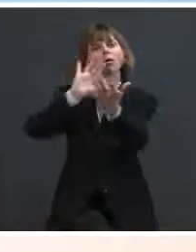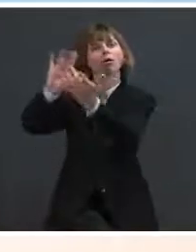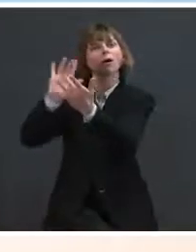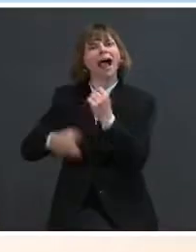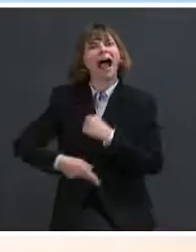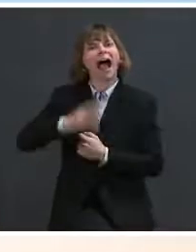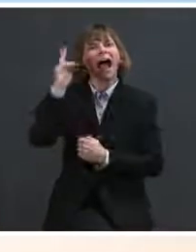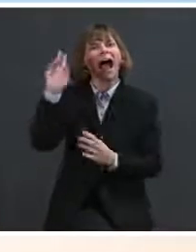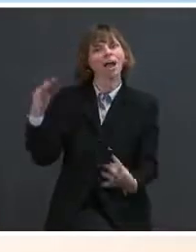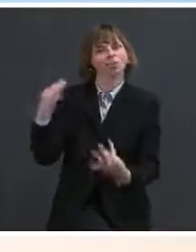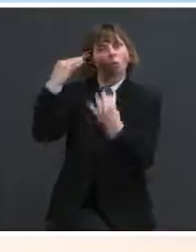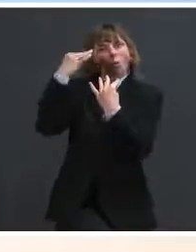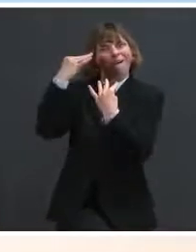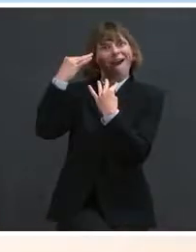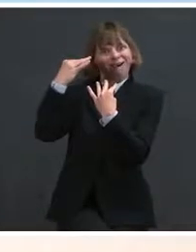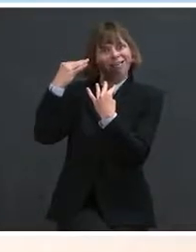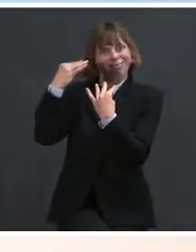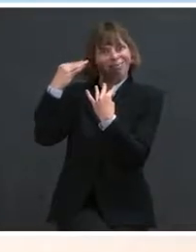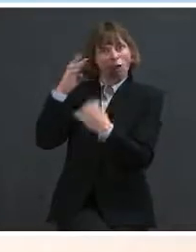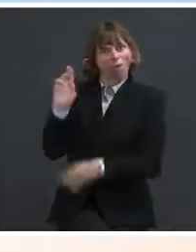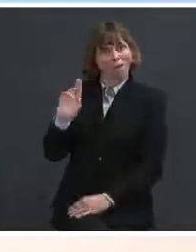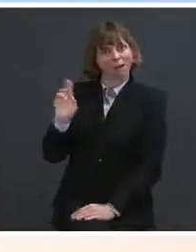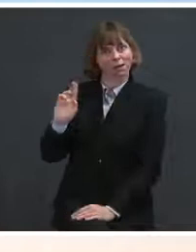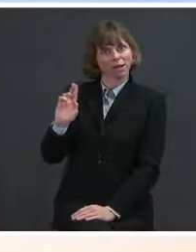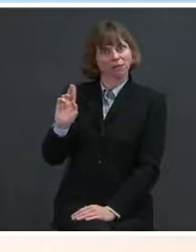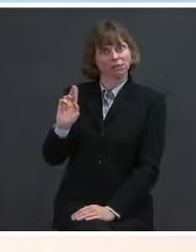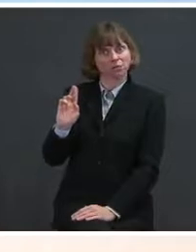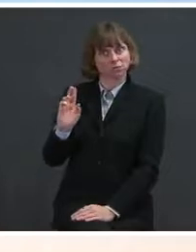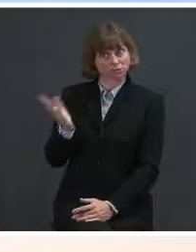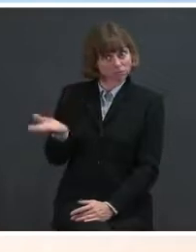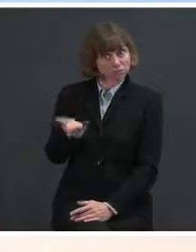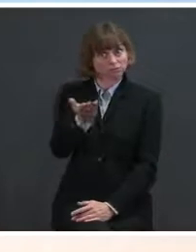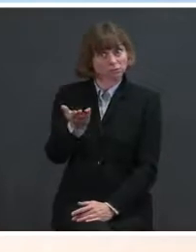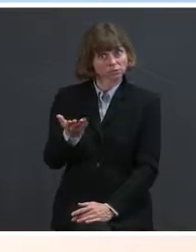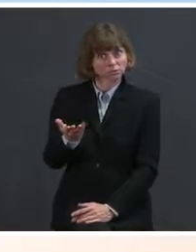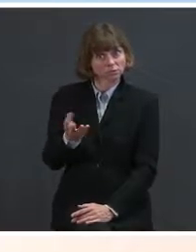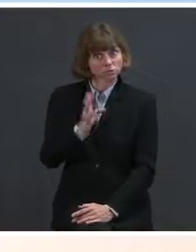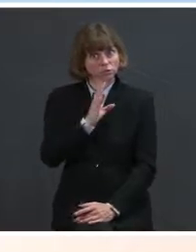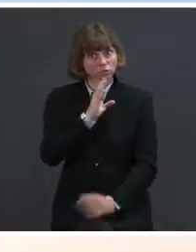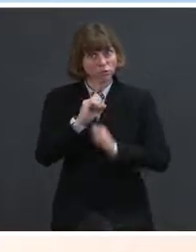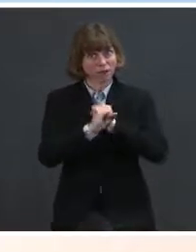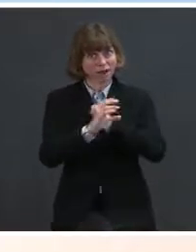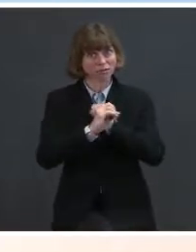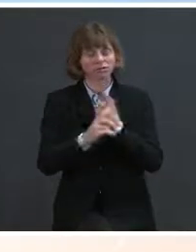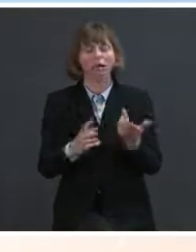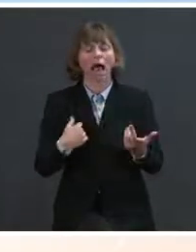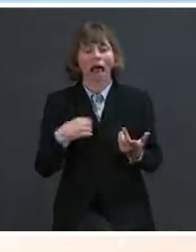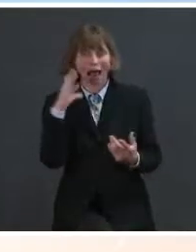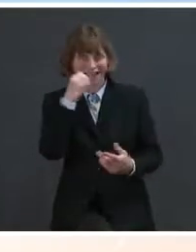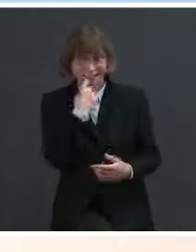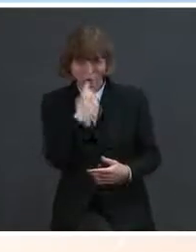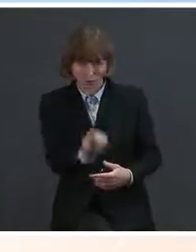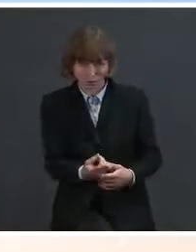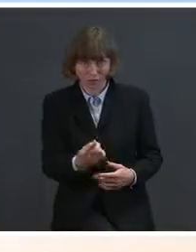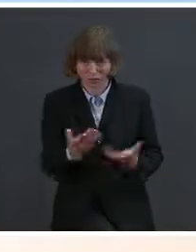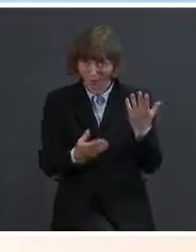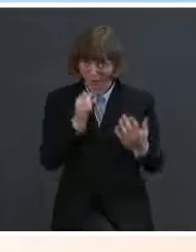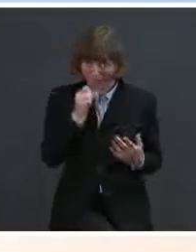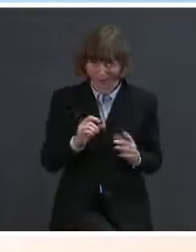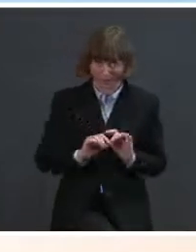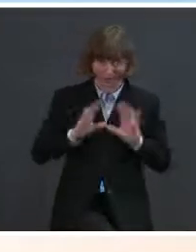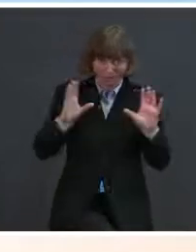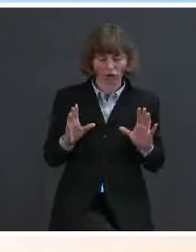talk to these Republicans so they will never take the vaccine? I guess what I'm trying to say, but maybe not clearly enough, is that we recognize as a